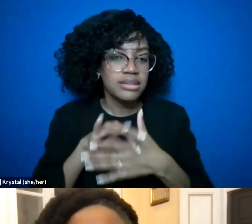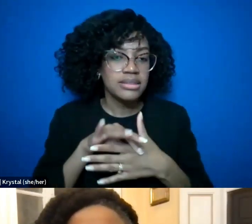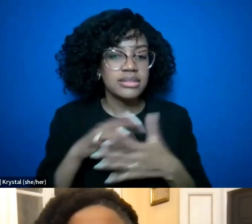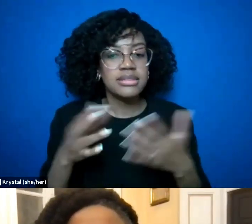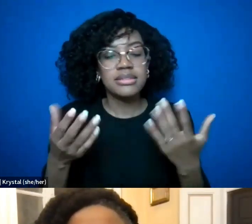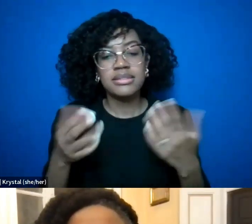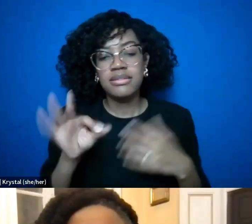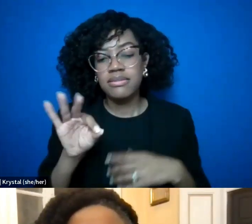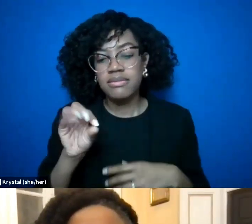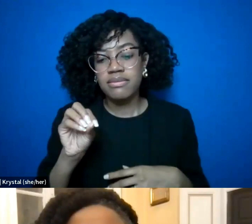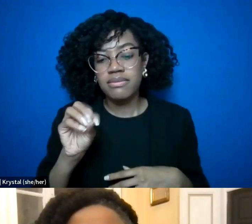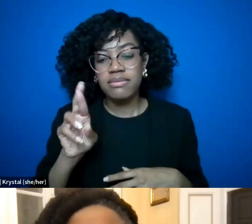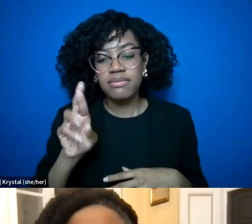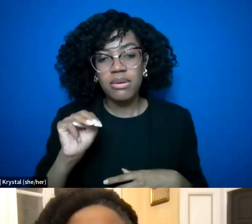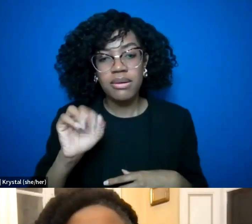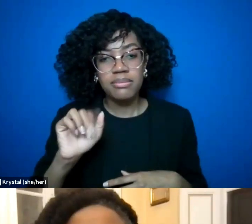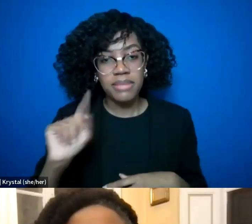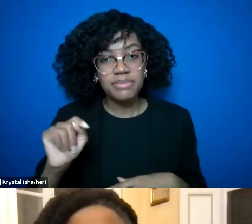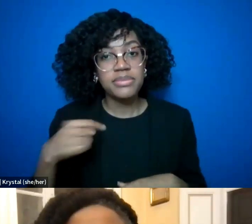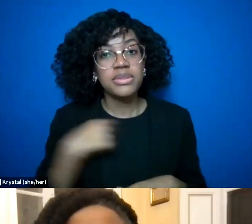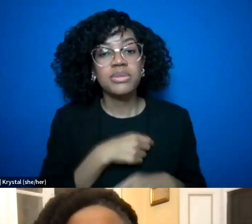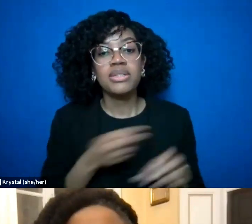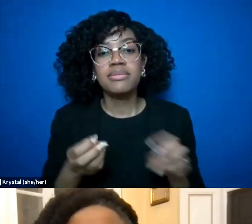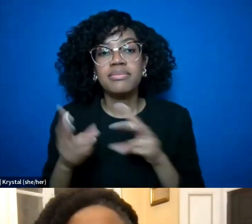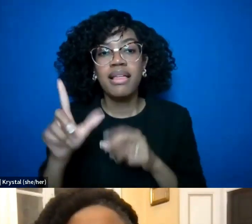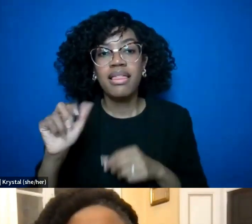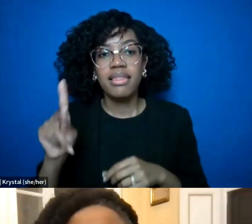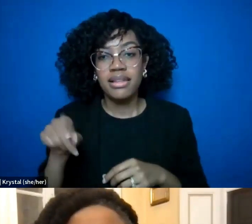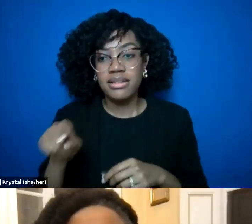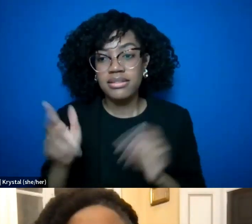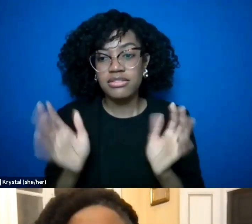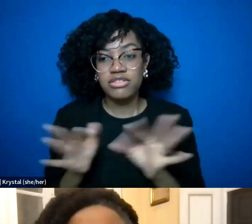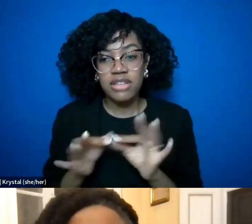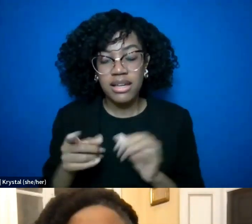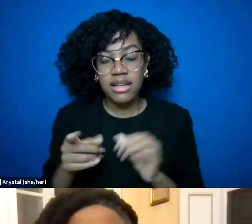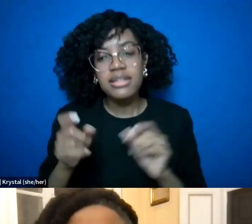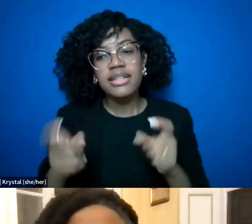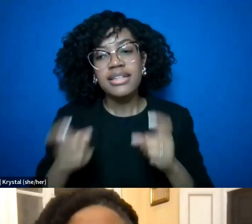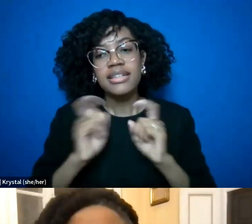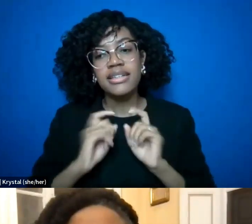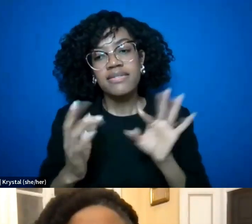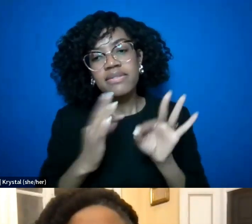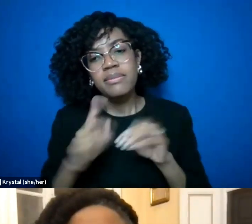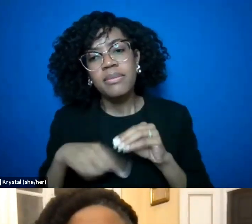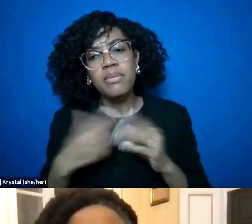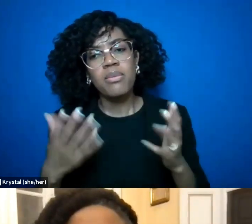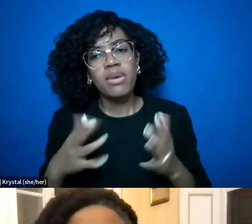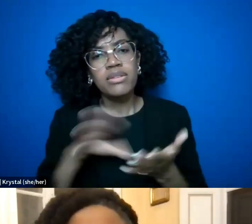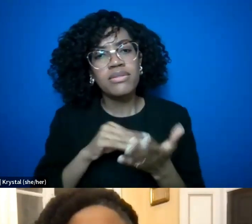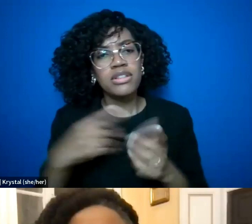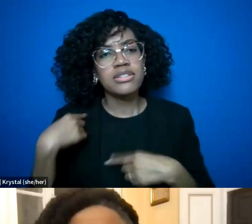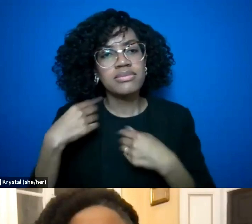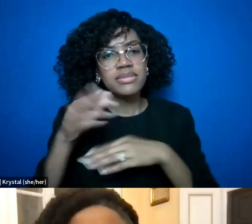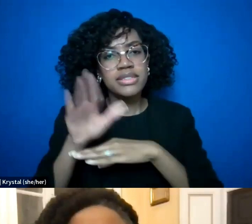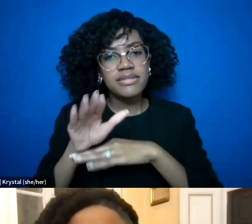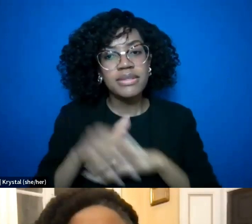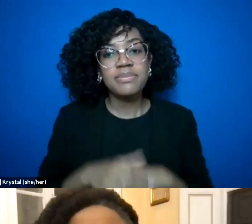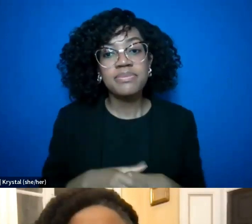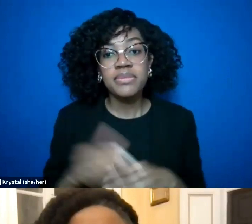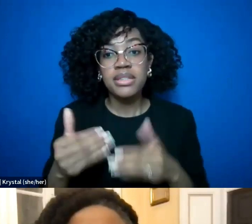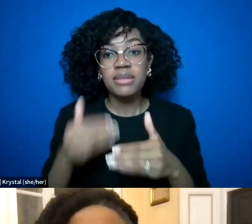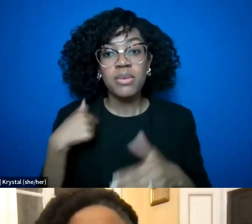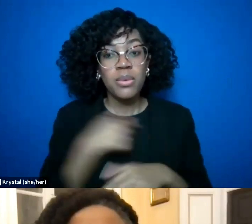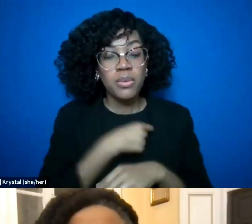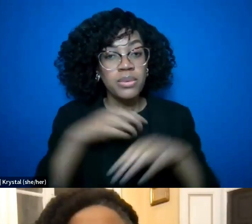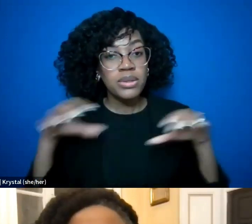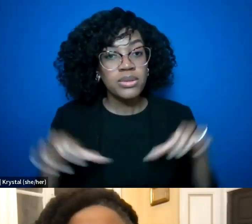format. So we put a link in the chat so that you can give us feedback on what you learned this evening. But before we do the